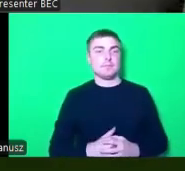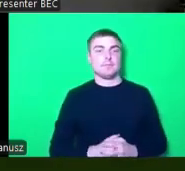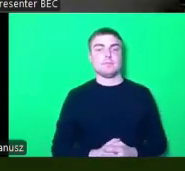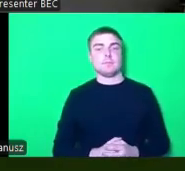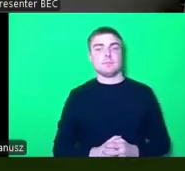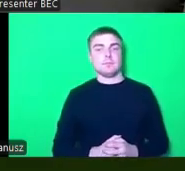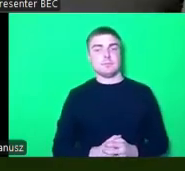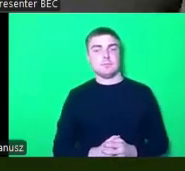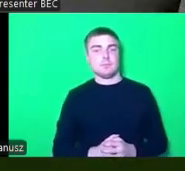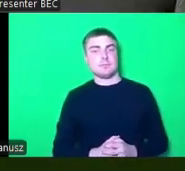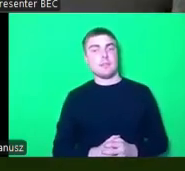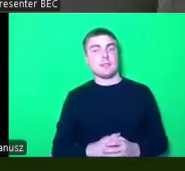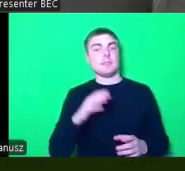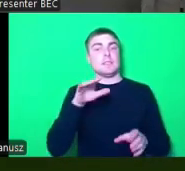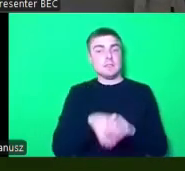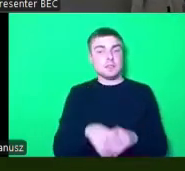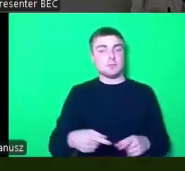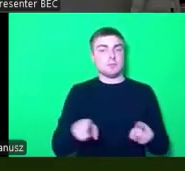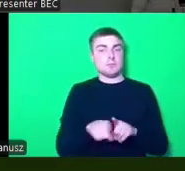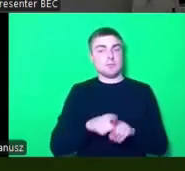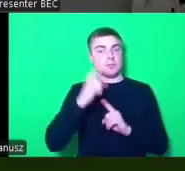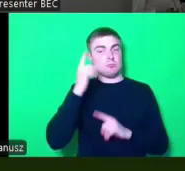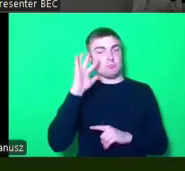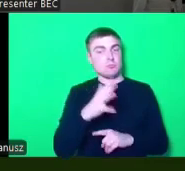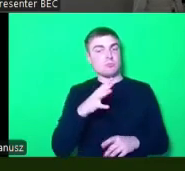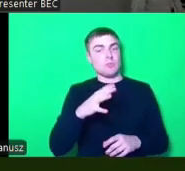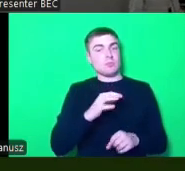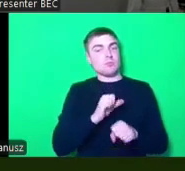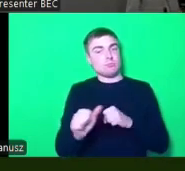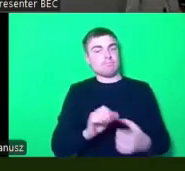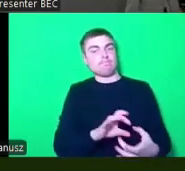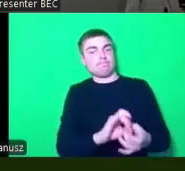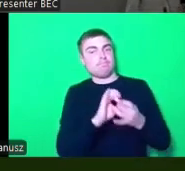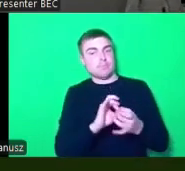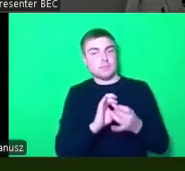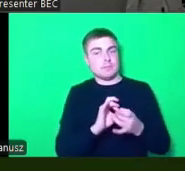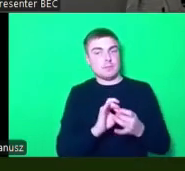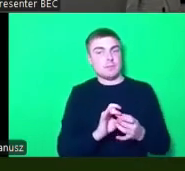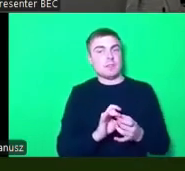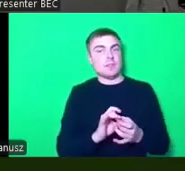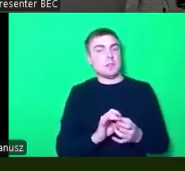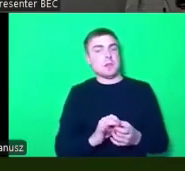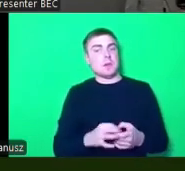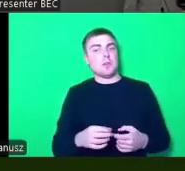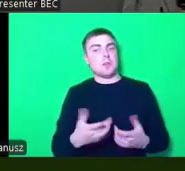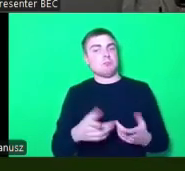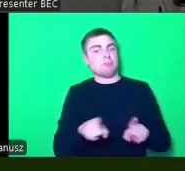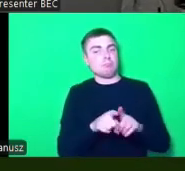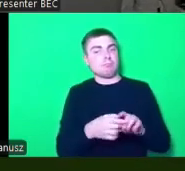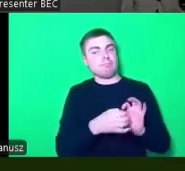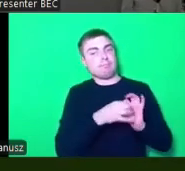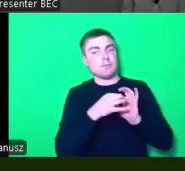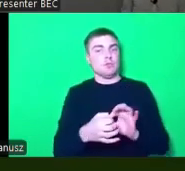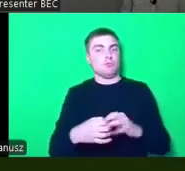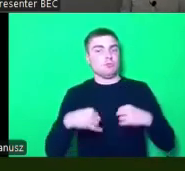biodiversity species which are strictly related to forest continuity, to what we call ancient forest, they might